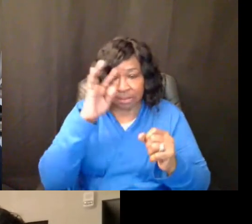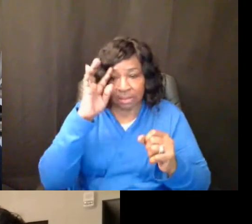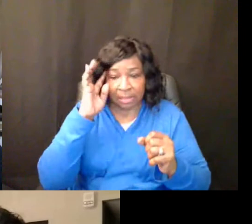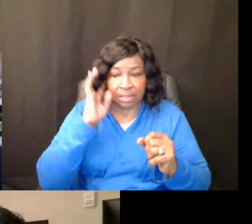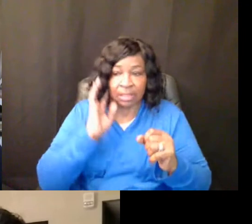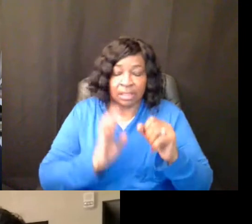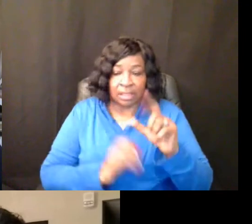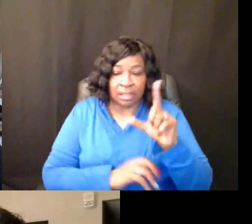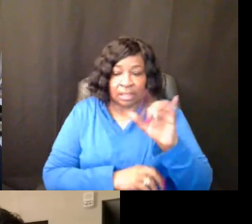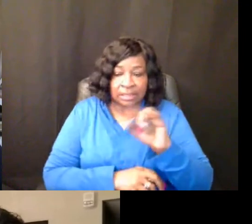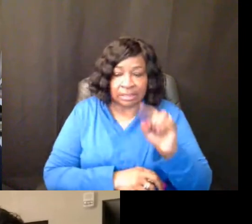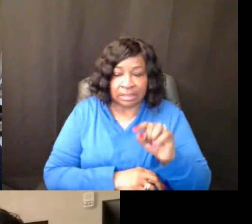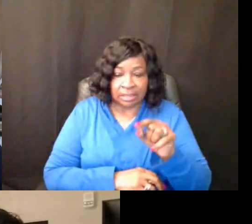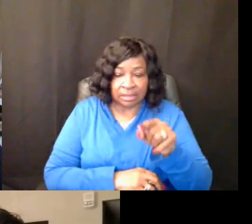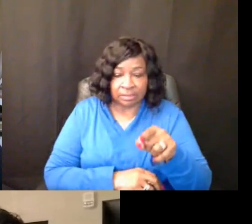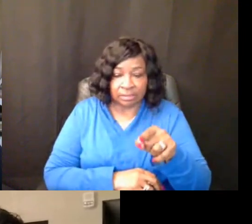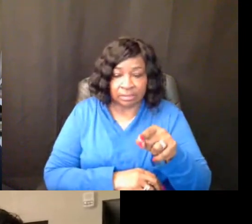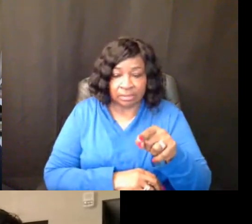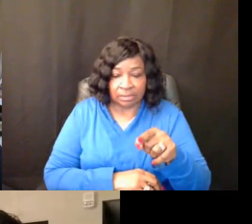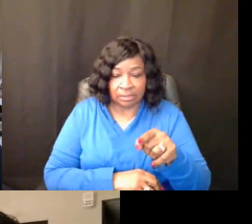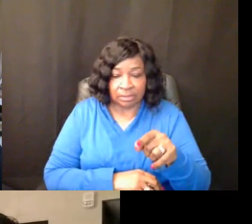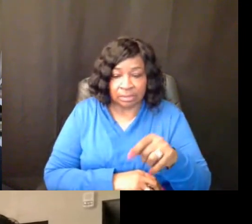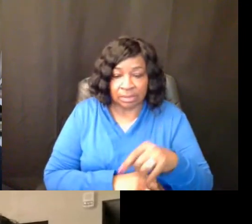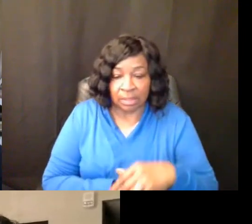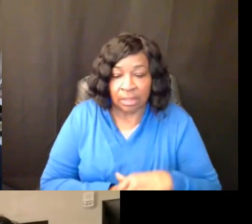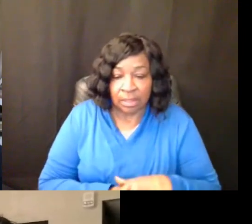Liz, this is kind of directed at you. Let's see if this.